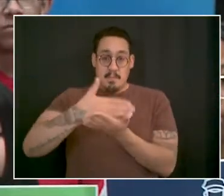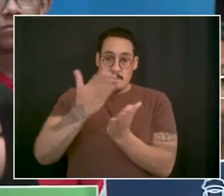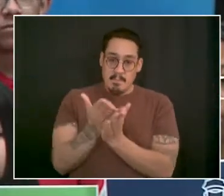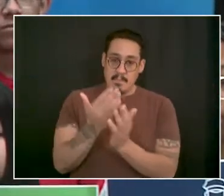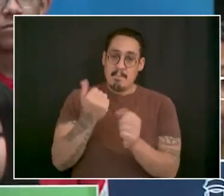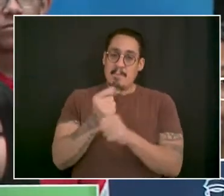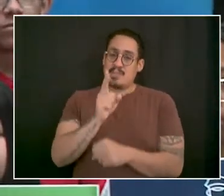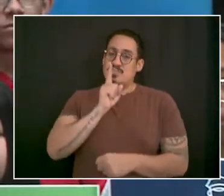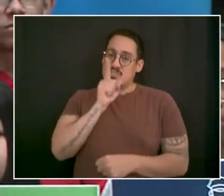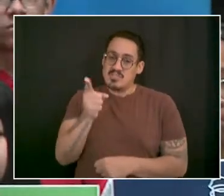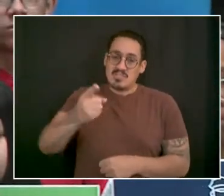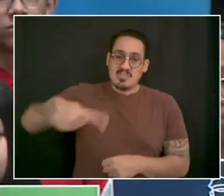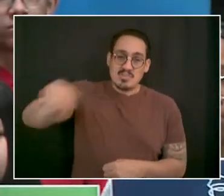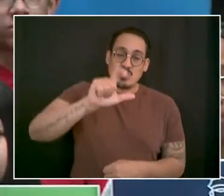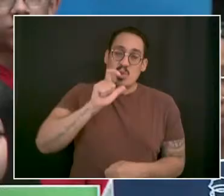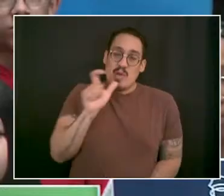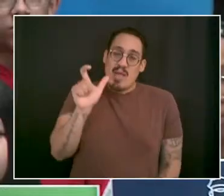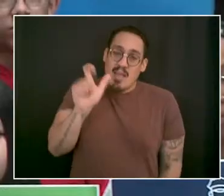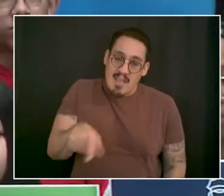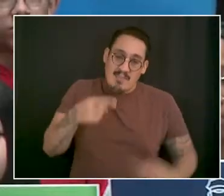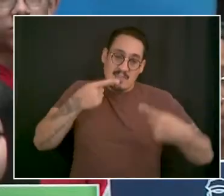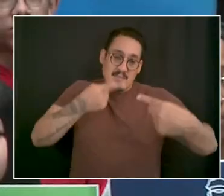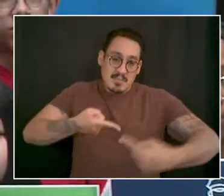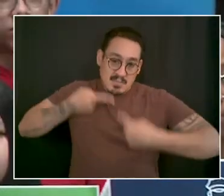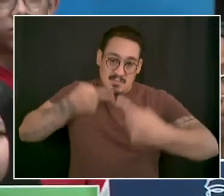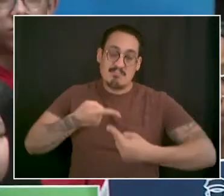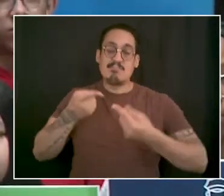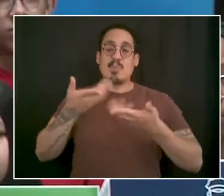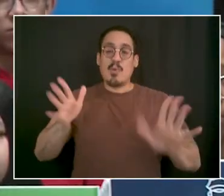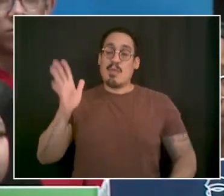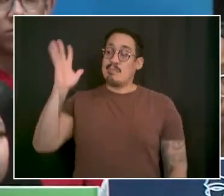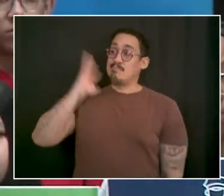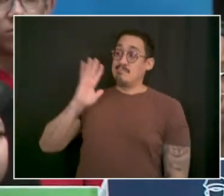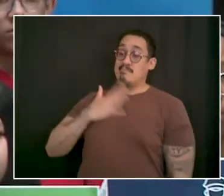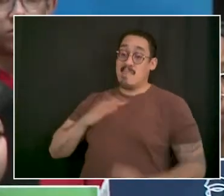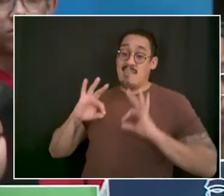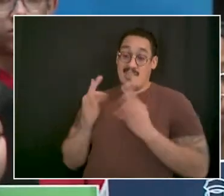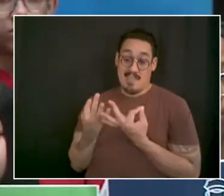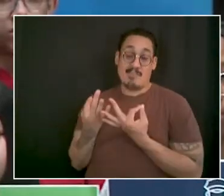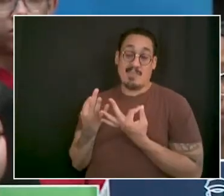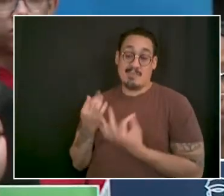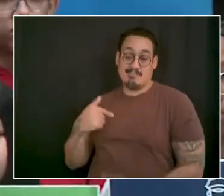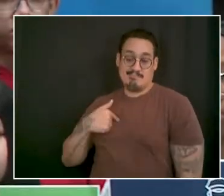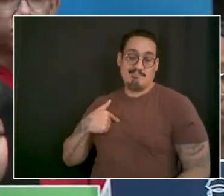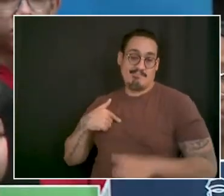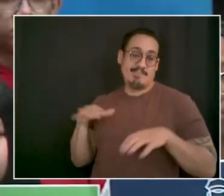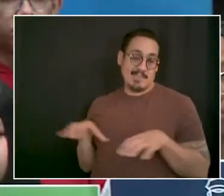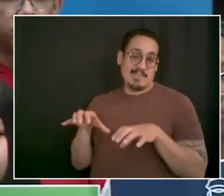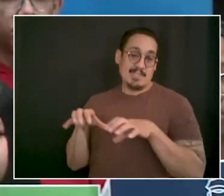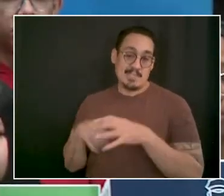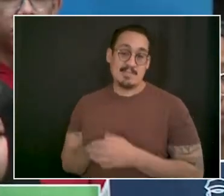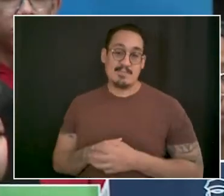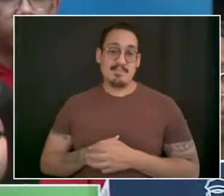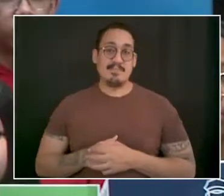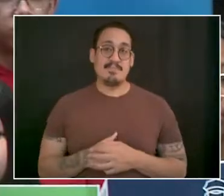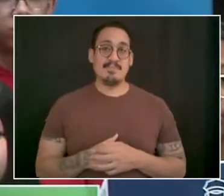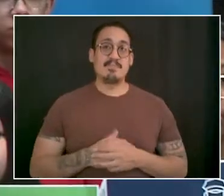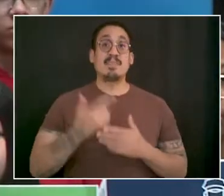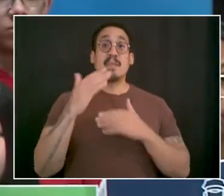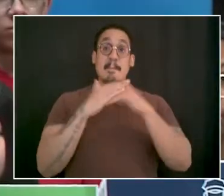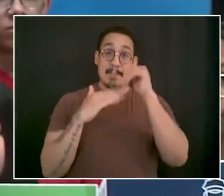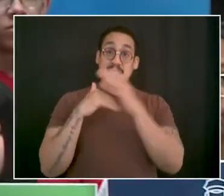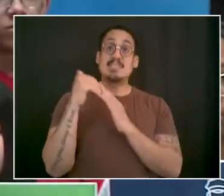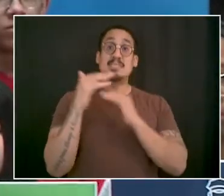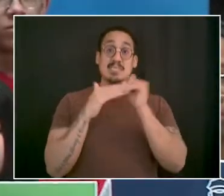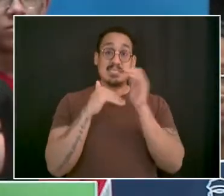that you don't have to struggle the way my family and I did. It builds on the work of our team has done to